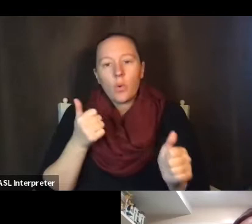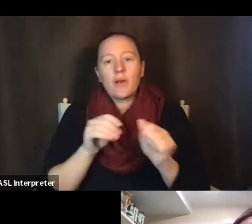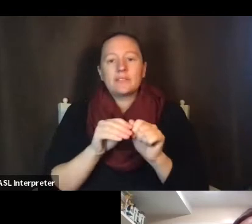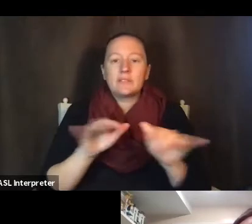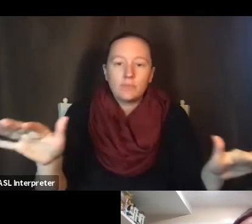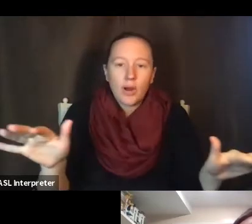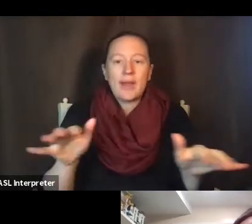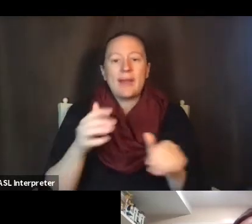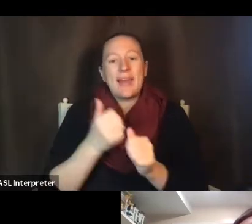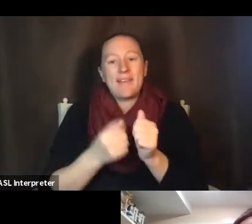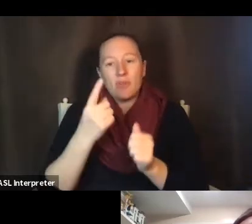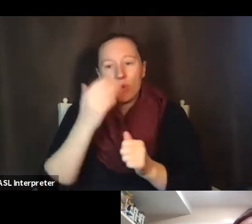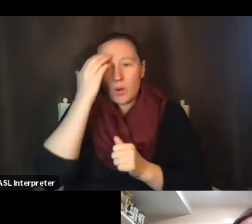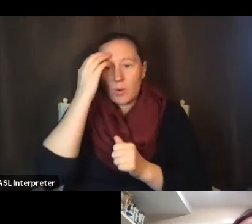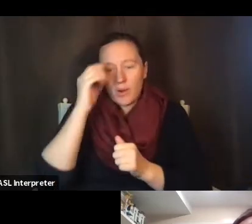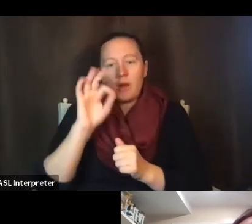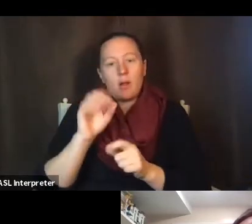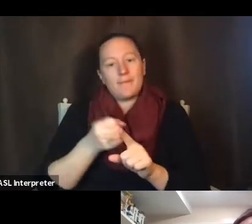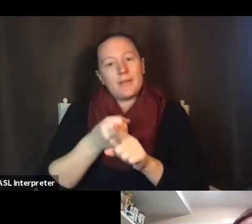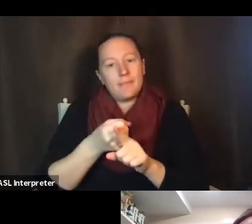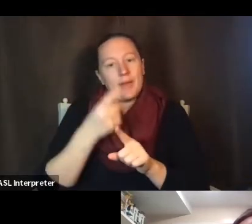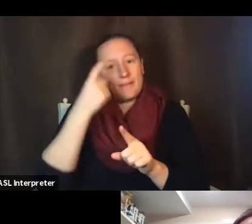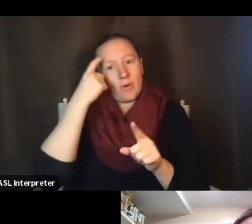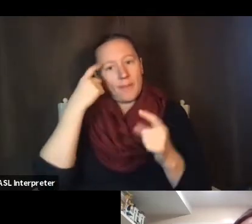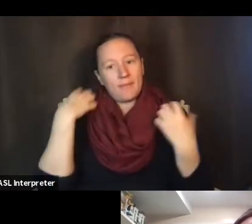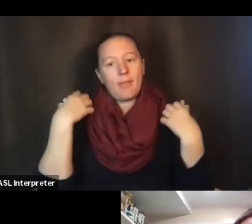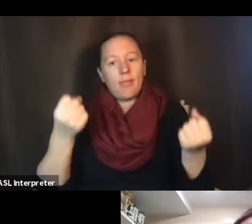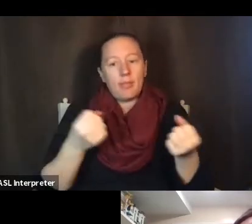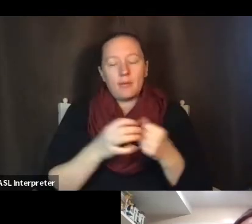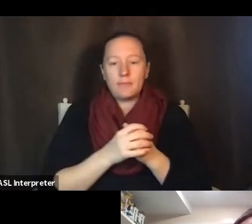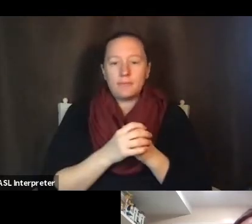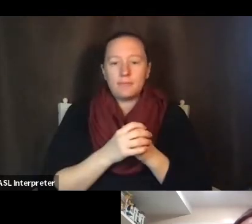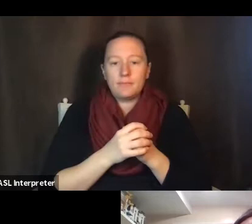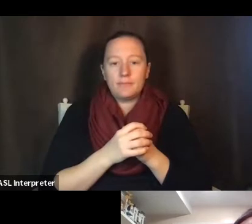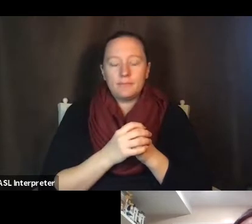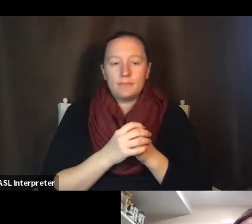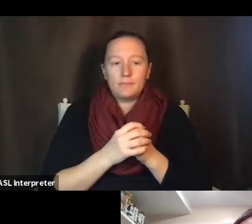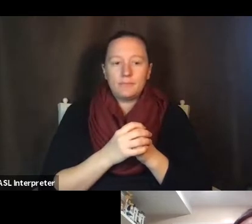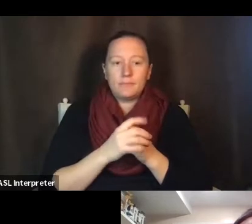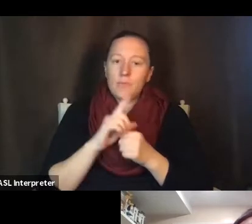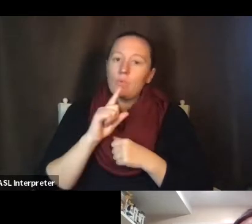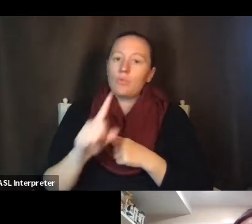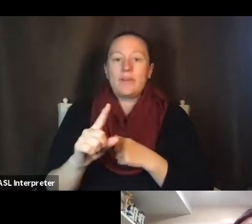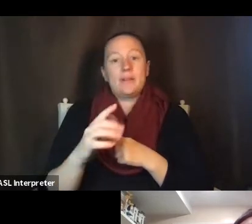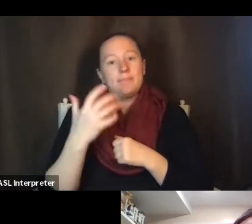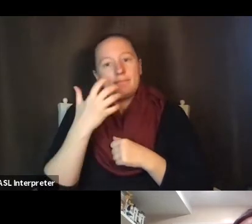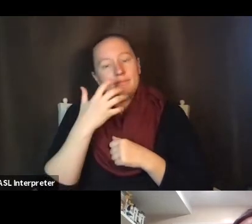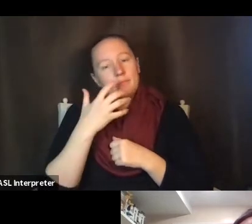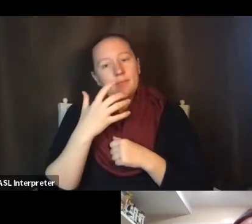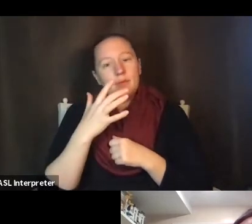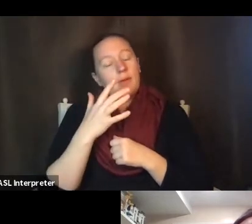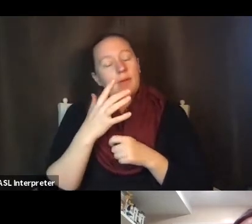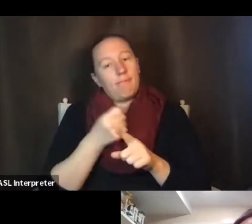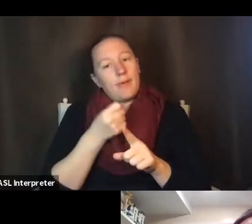very much aware of the impact on mental health and really the significant impact that the virus is